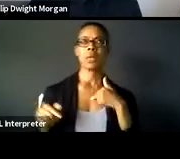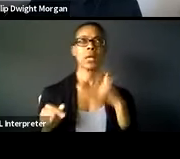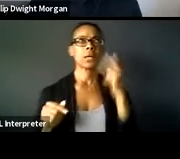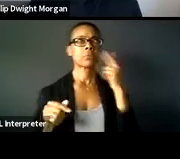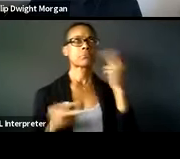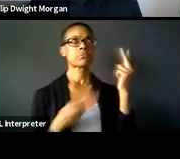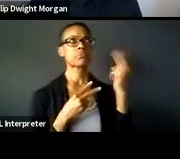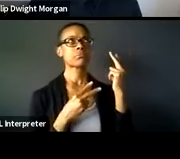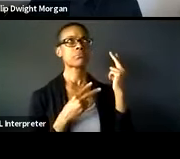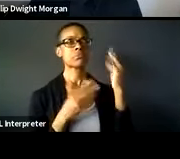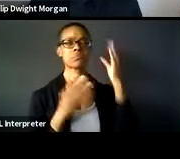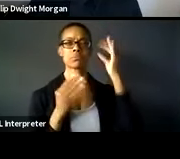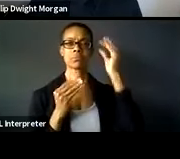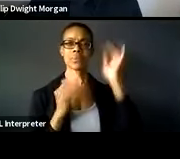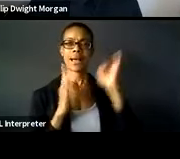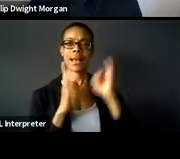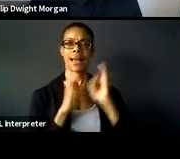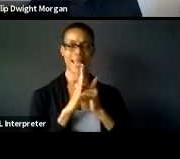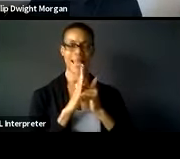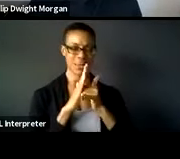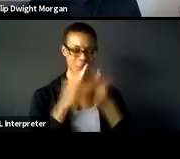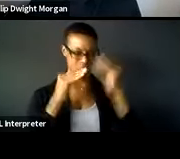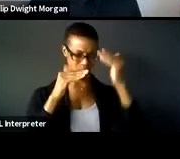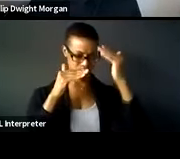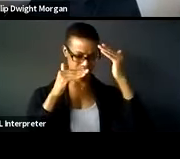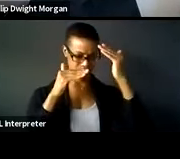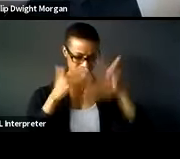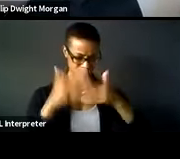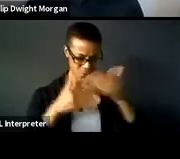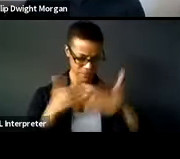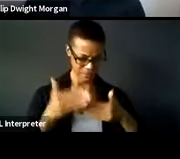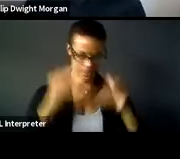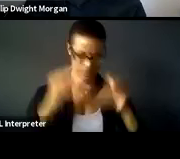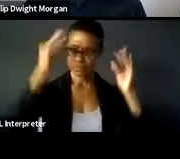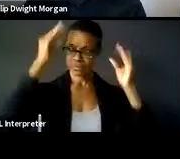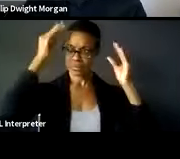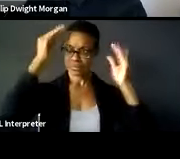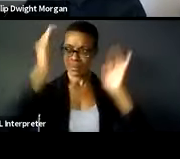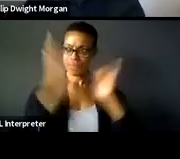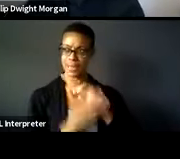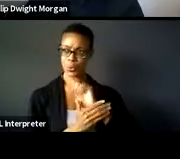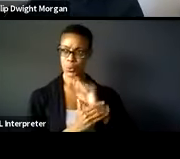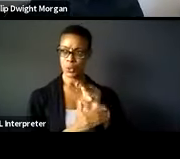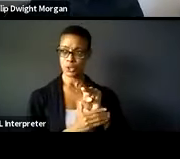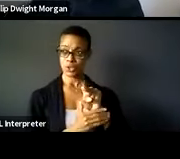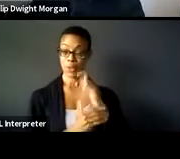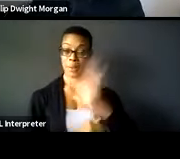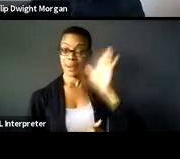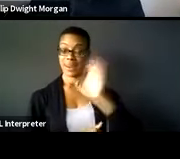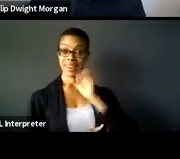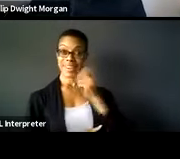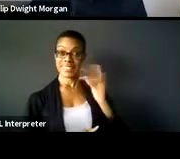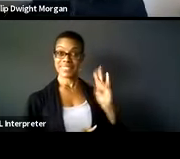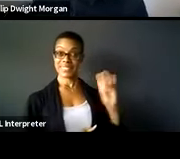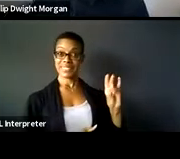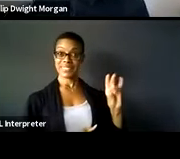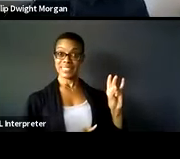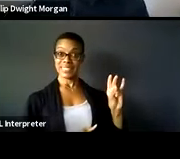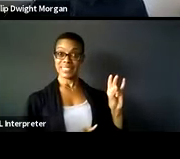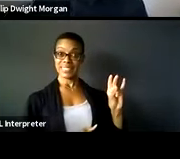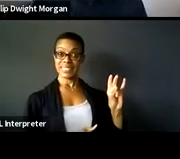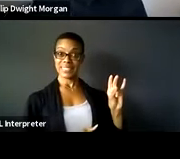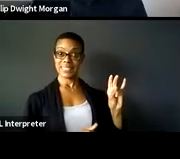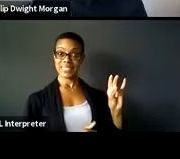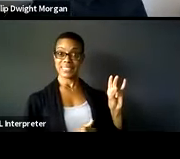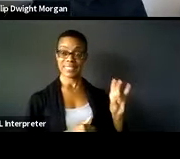how I would have processed that question, and it scared me. I literally sat there in a room with 8 people